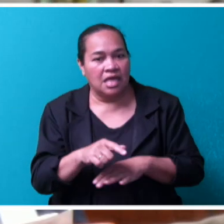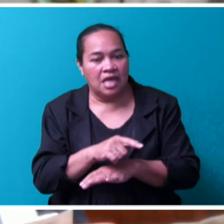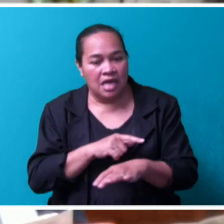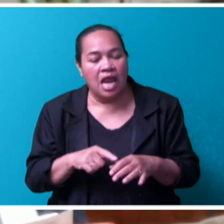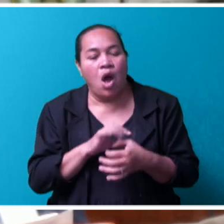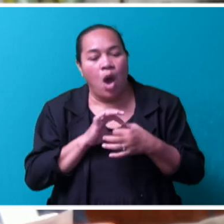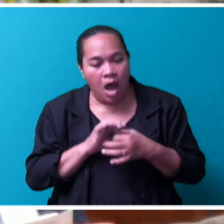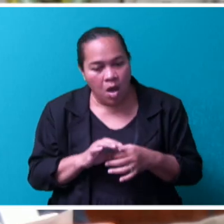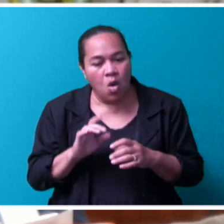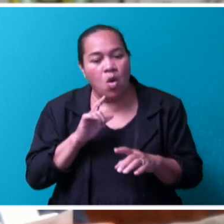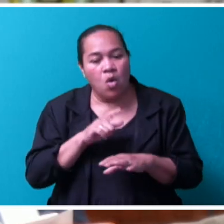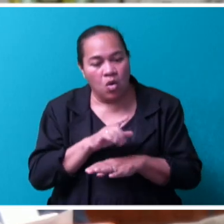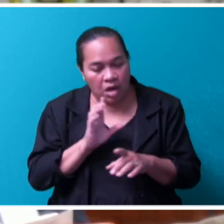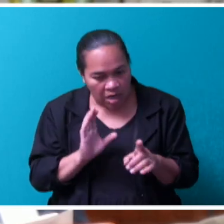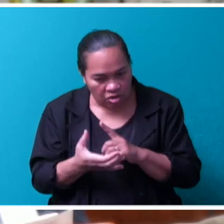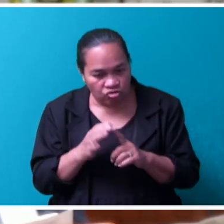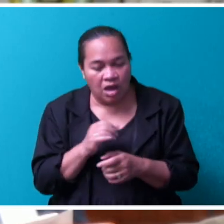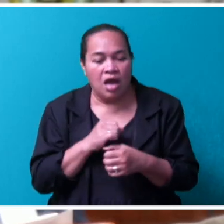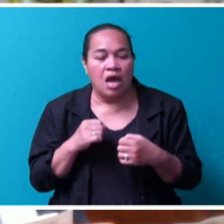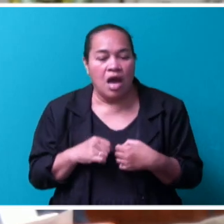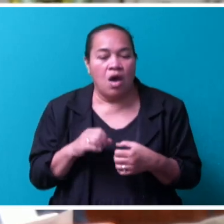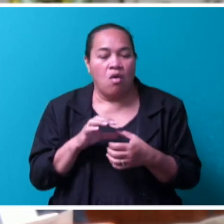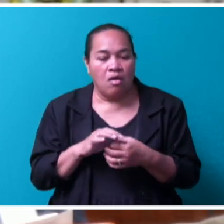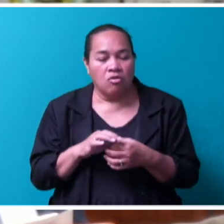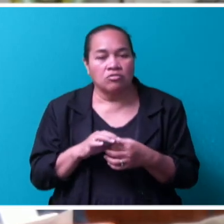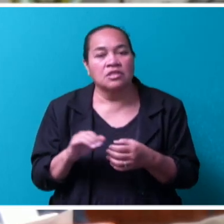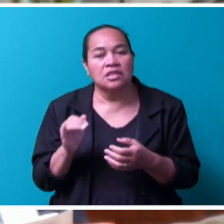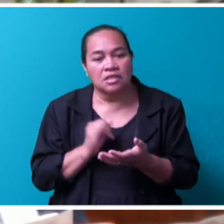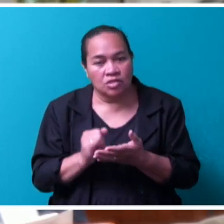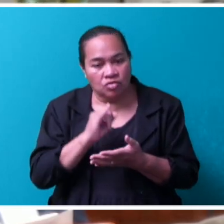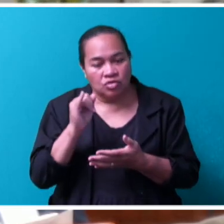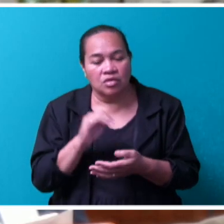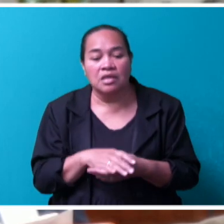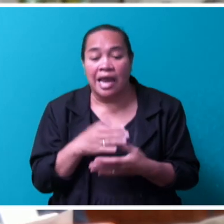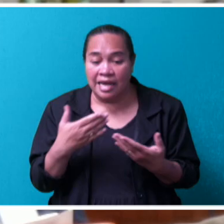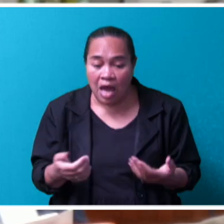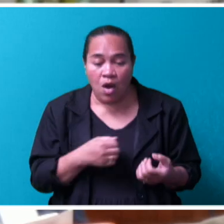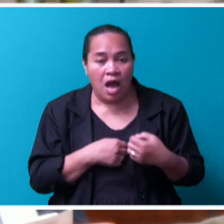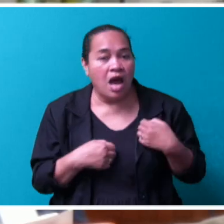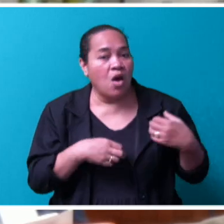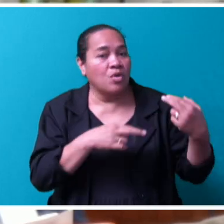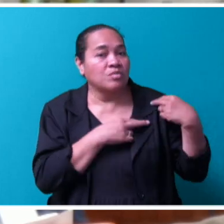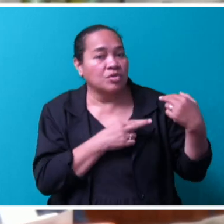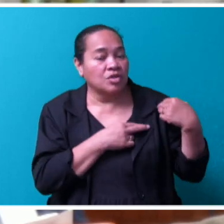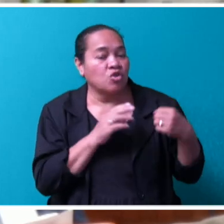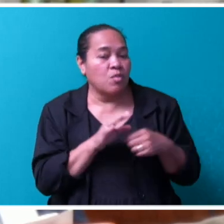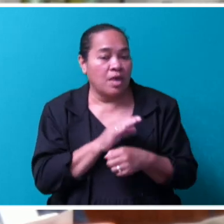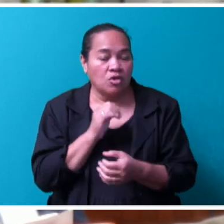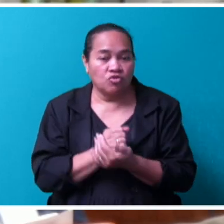culture, and our institutions. It is now our responsibility to ensure that these